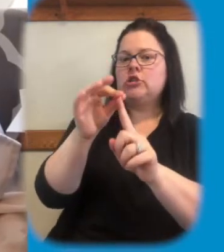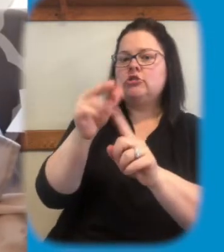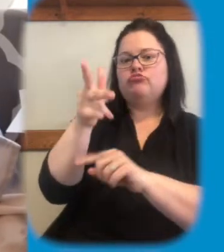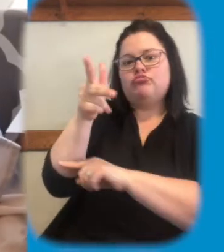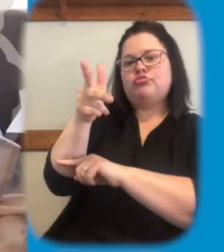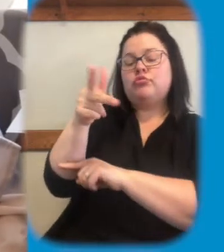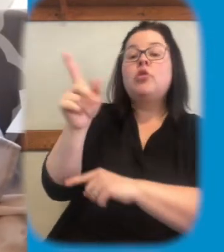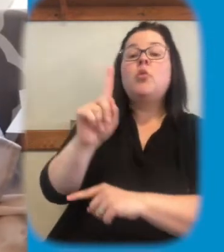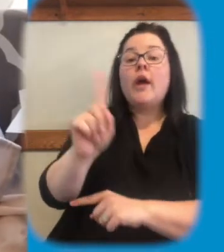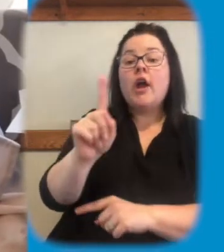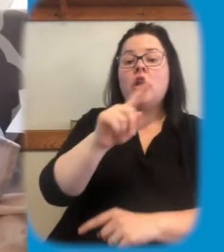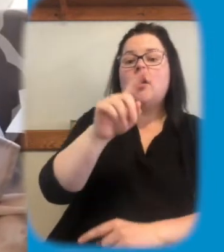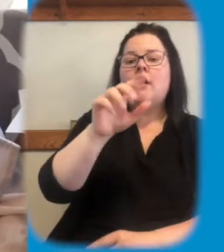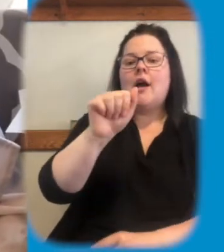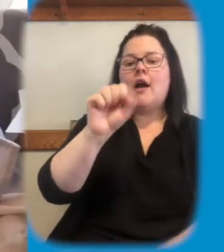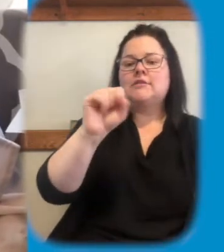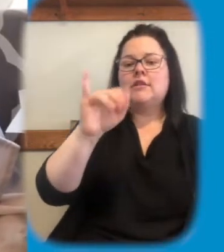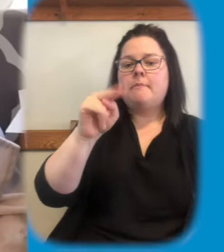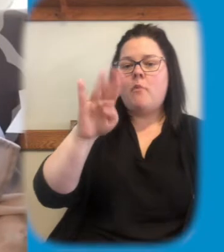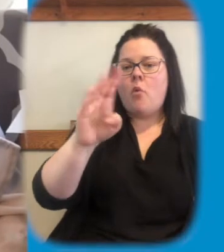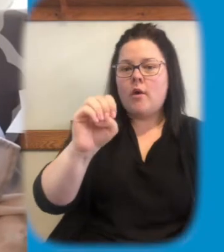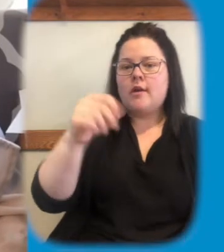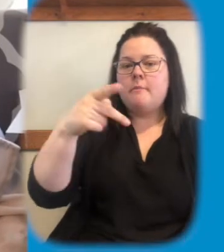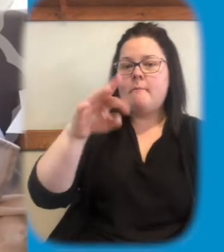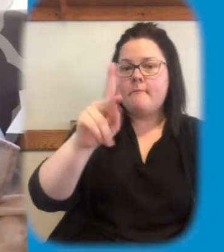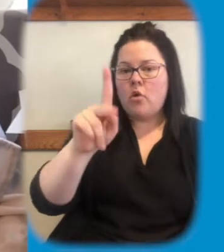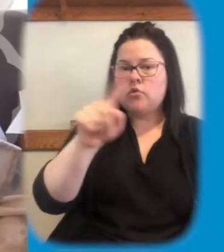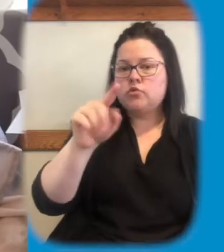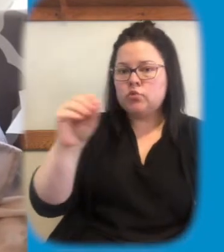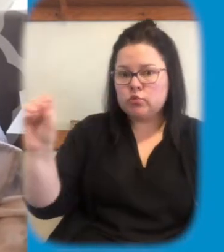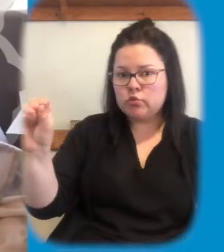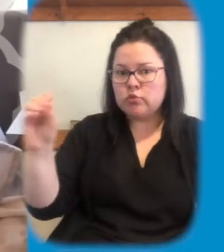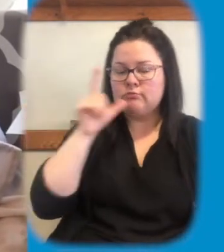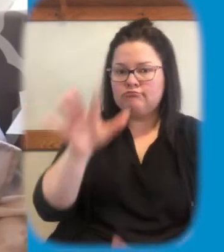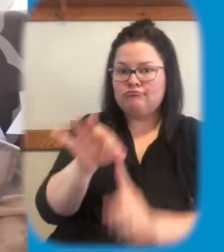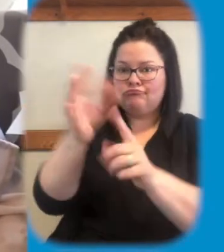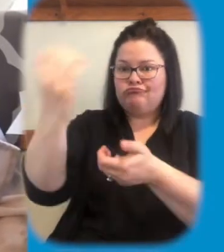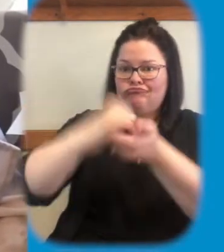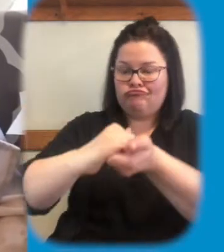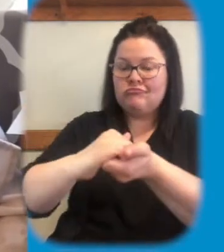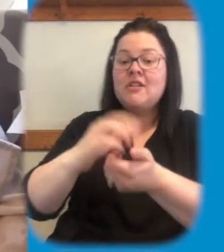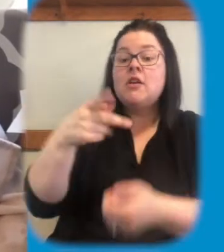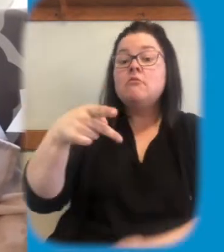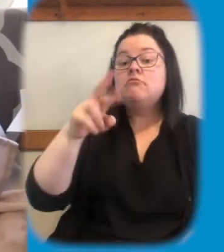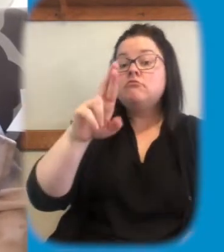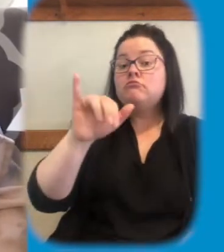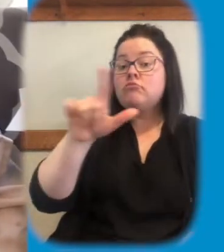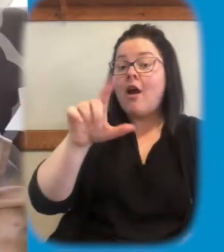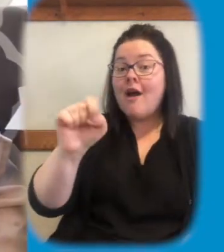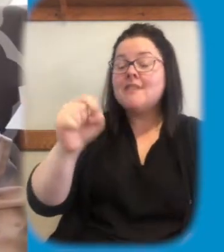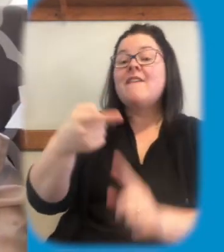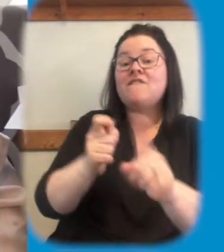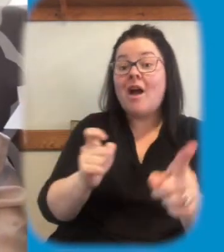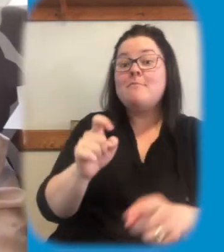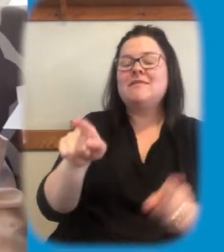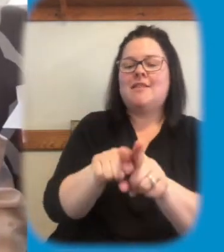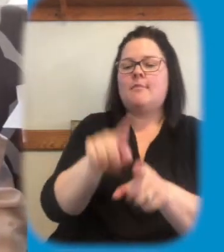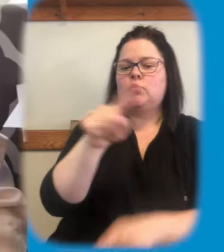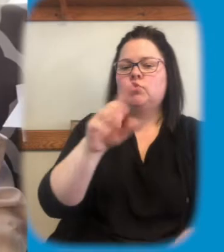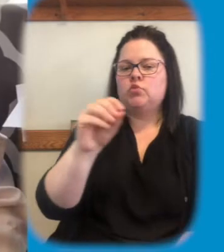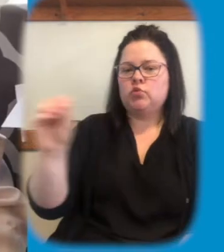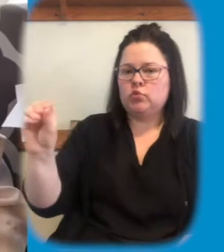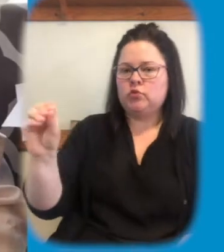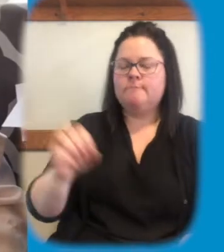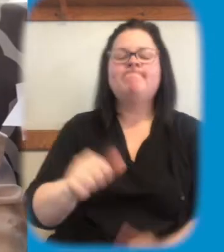session with the Assiniboine Park Zoo about what happens when the zoo is closed. Prizes this week will be from the zoo. Be sure to do the